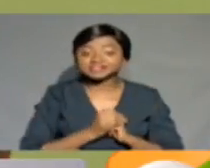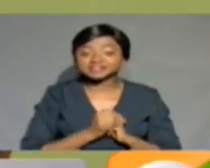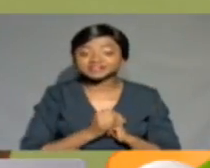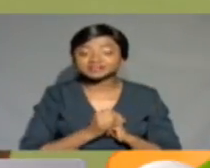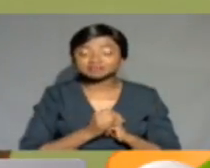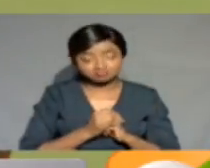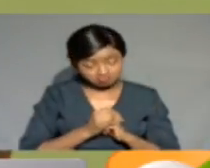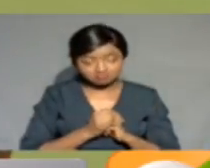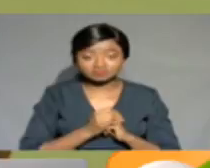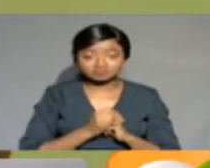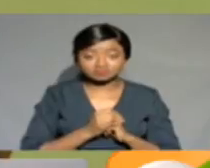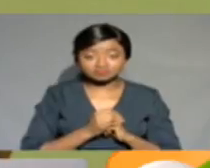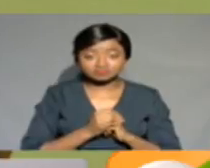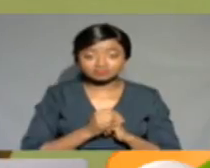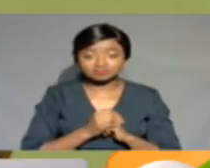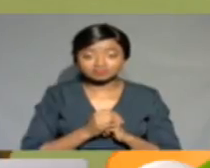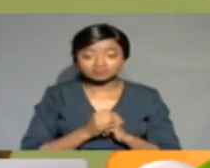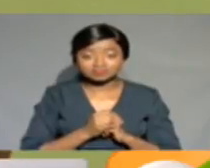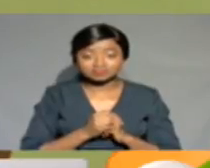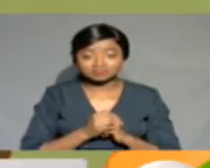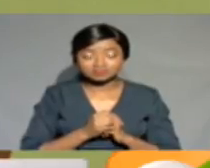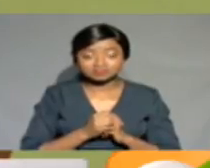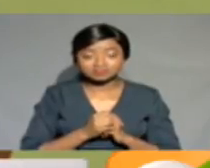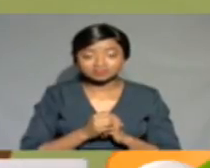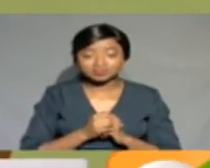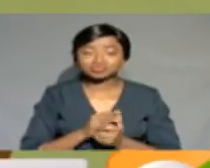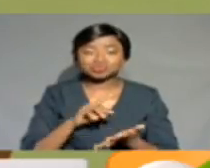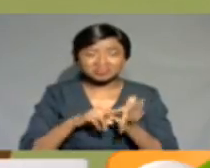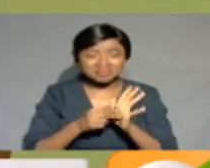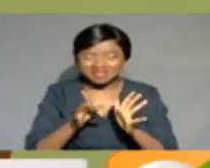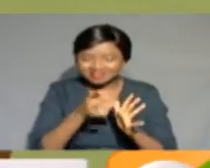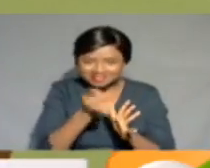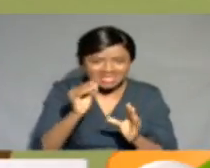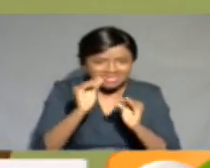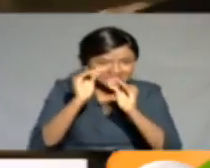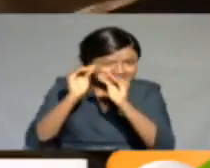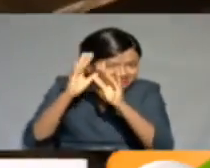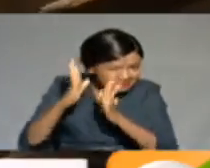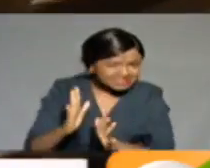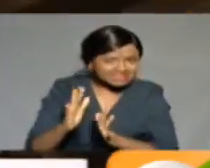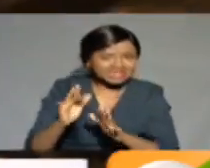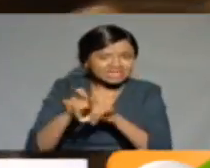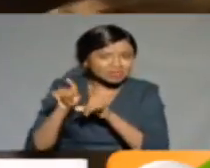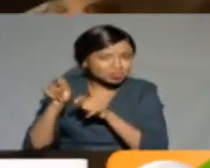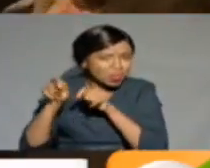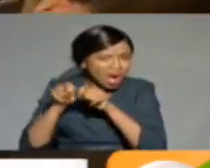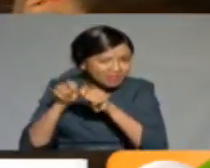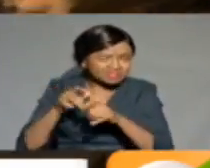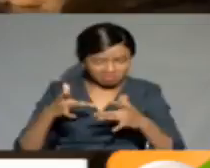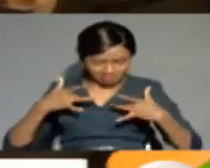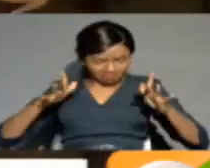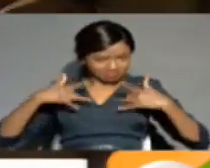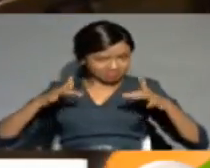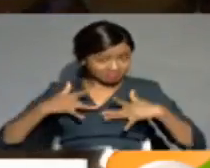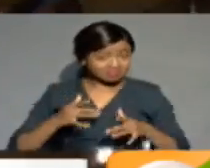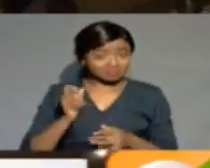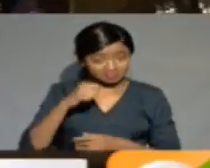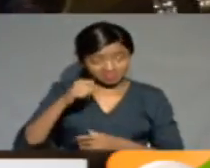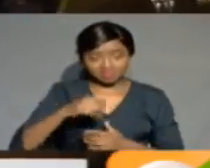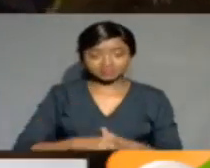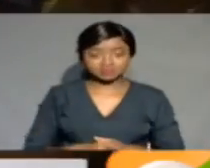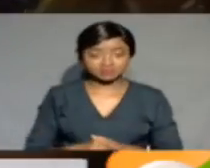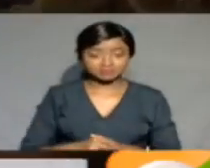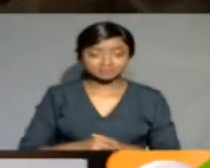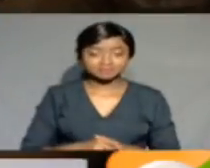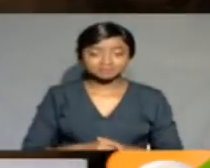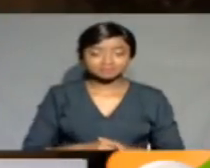did it, and this is what we found. Take it or leave it. So there was denial. Indi Muli, you are the chairperson of the Kenya School Heads Association.